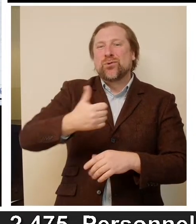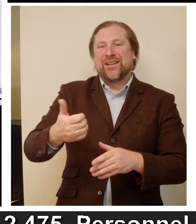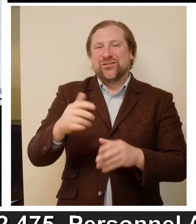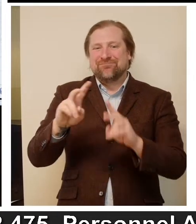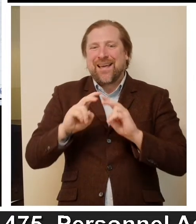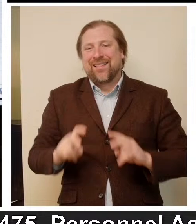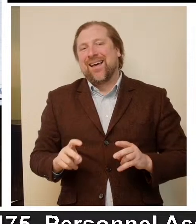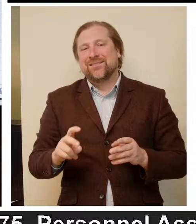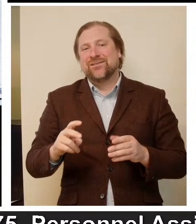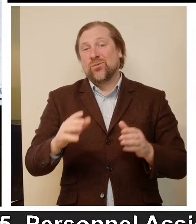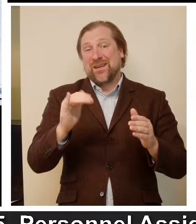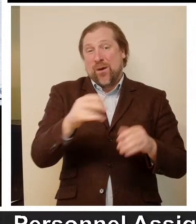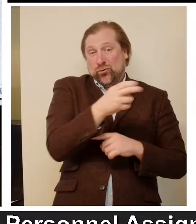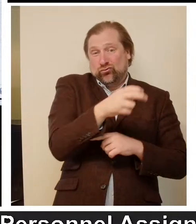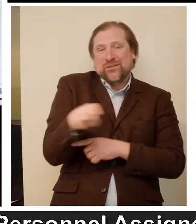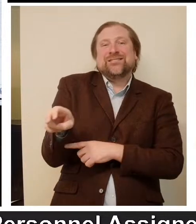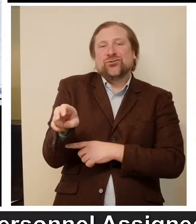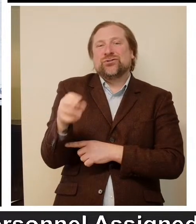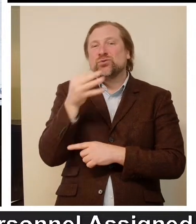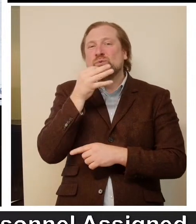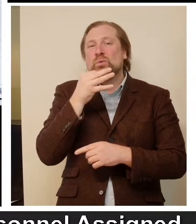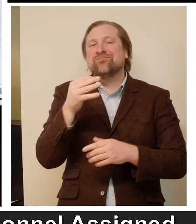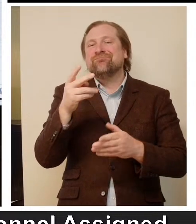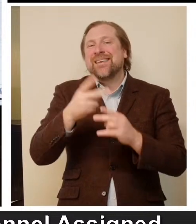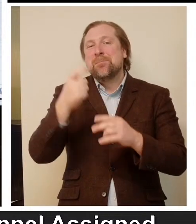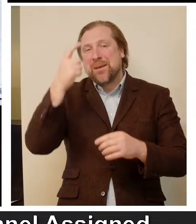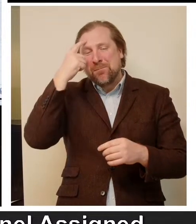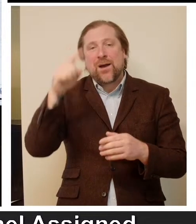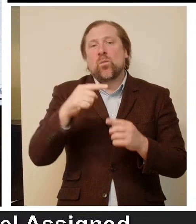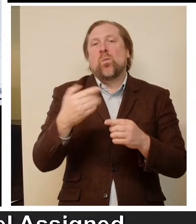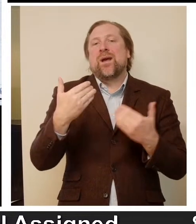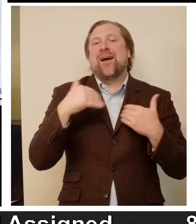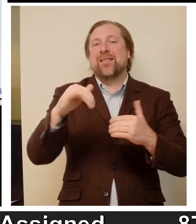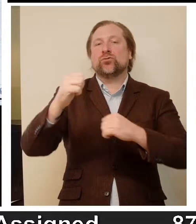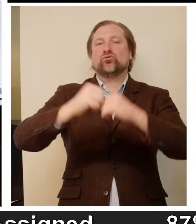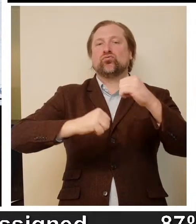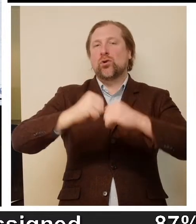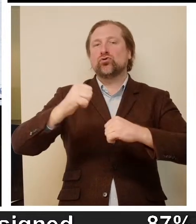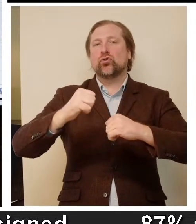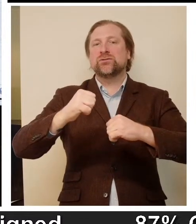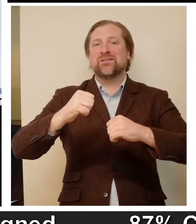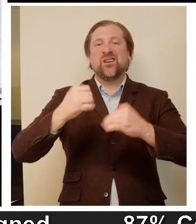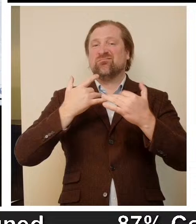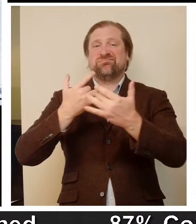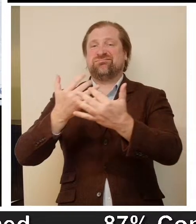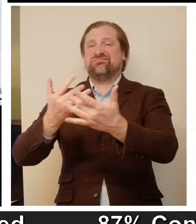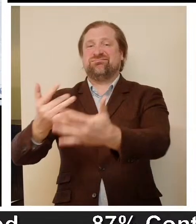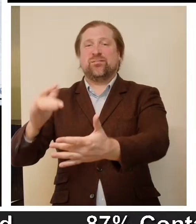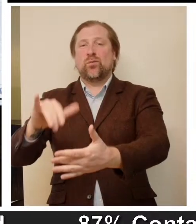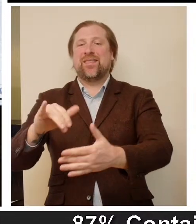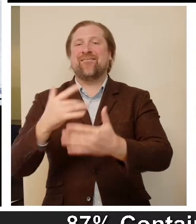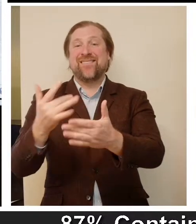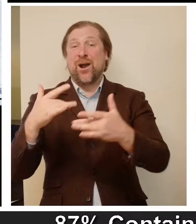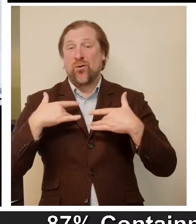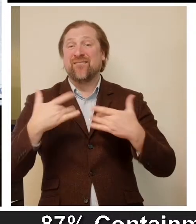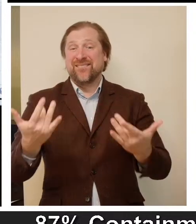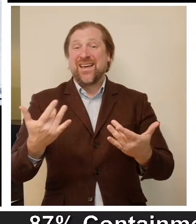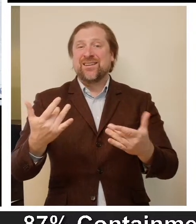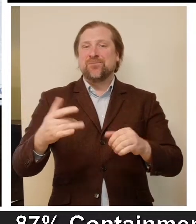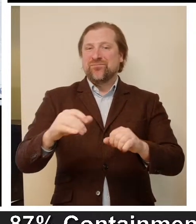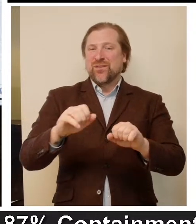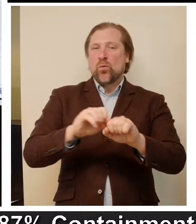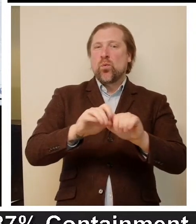this next phase, keep in mind, every time we have structures consumed during wildfire events, the release